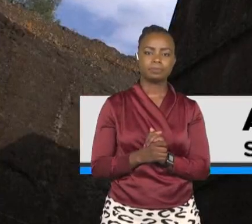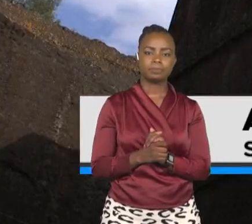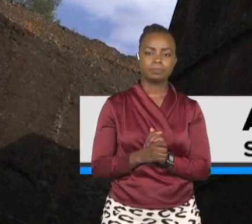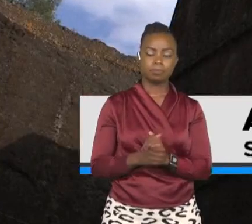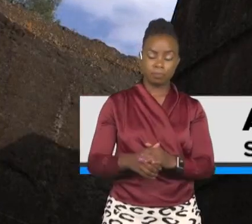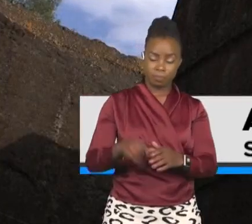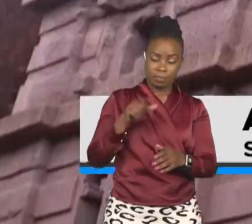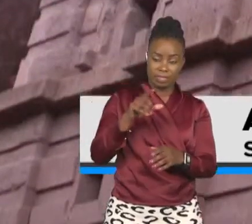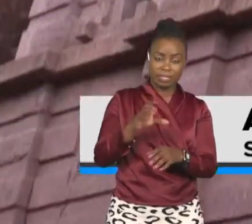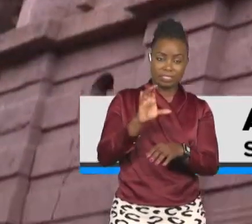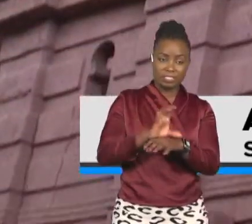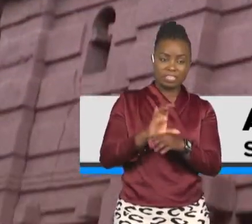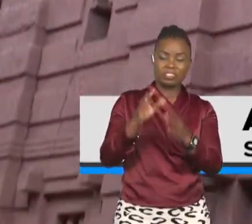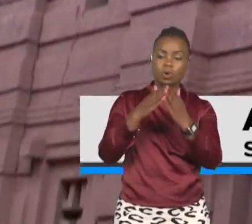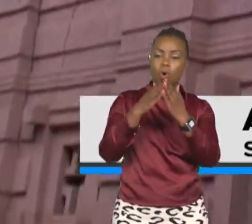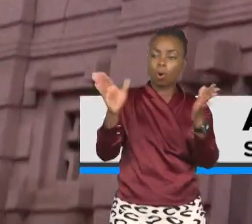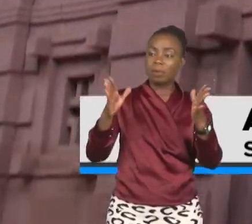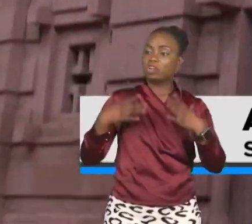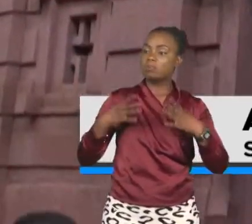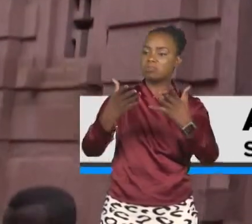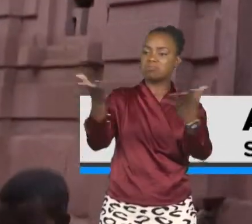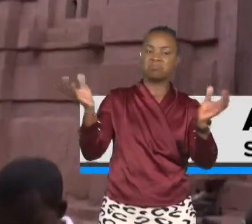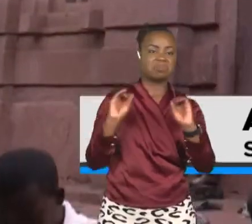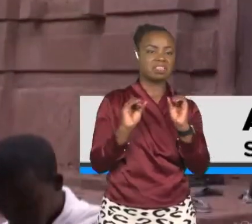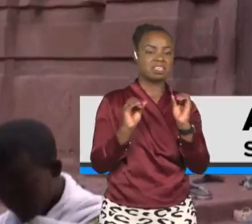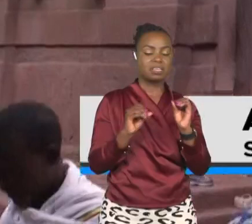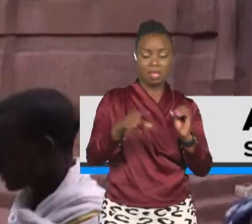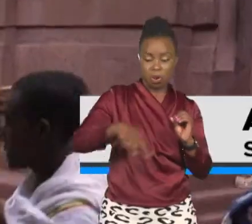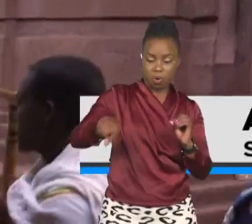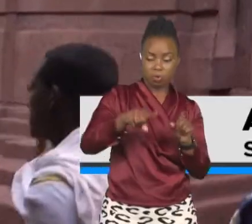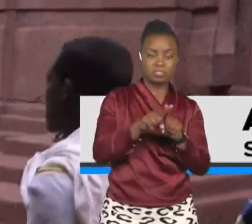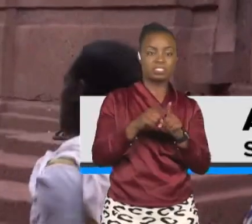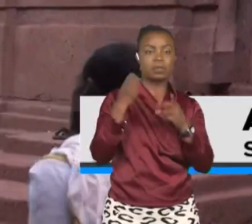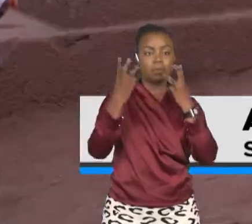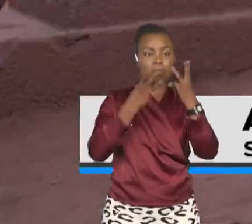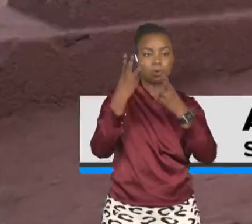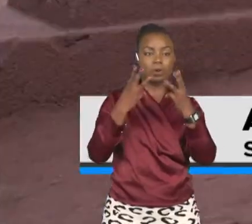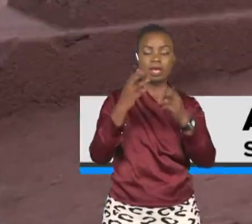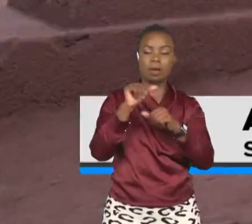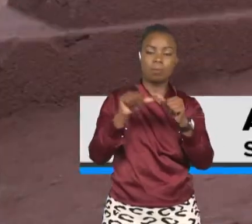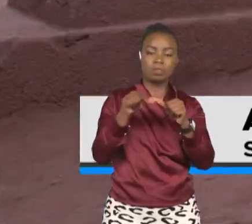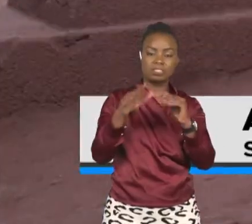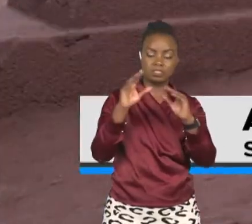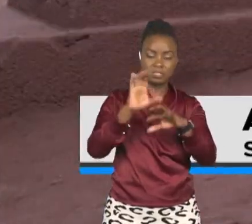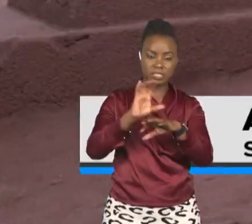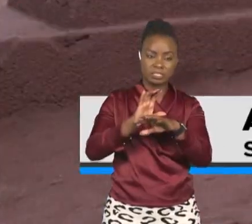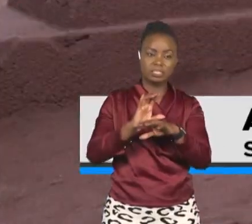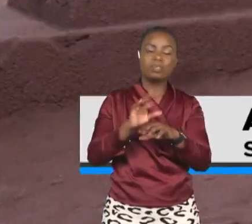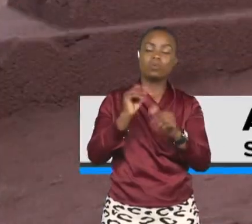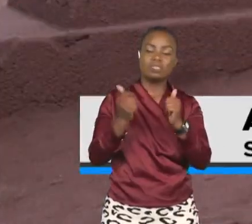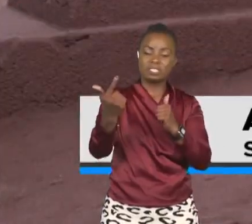The chapel is not open to the public. Locals also worry about the soundness of the shelters, which came with a 10-year